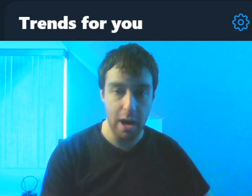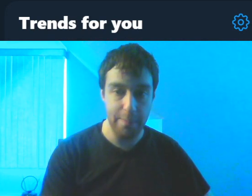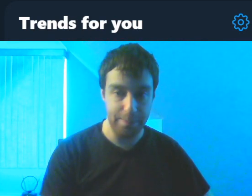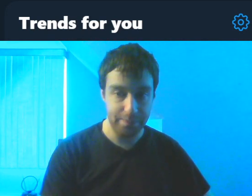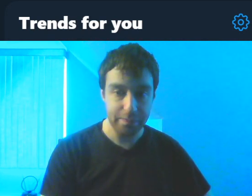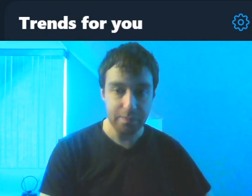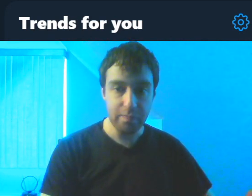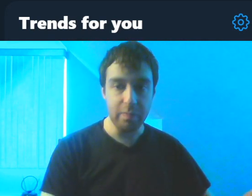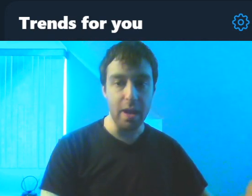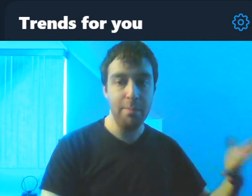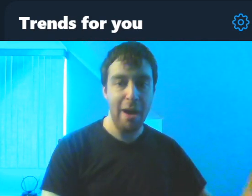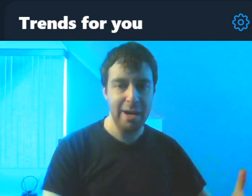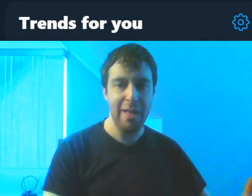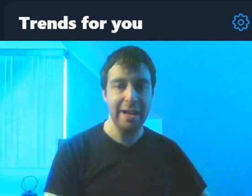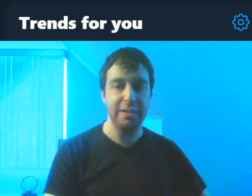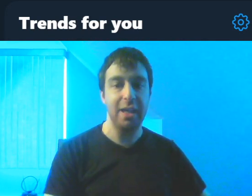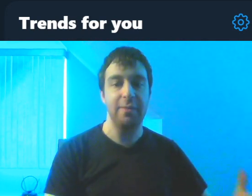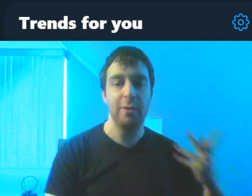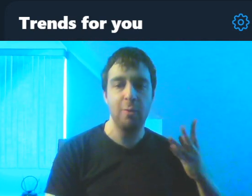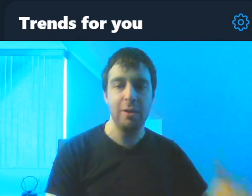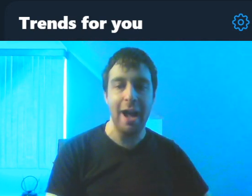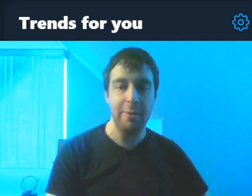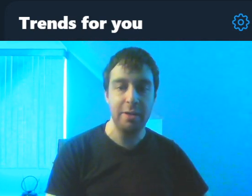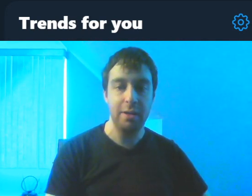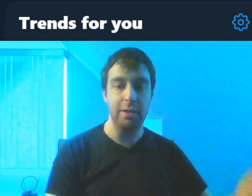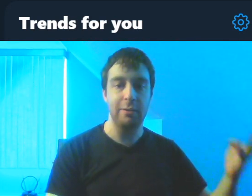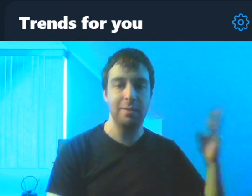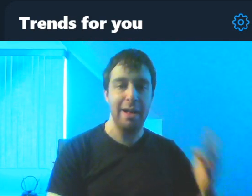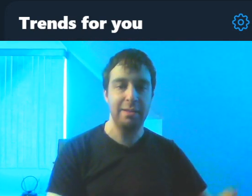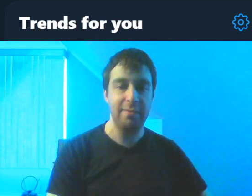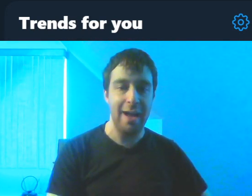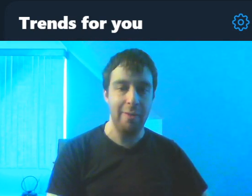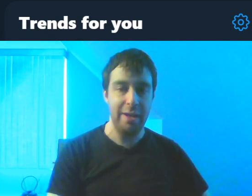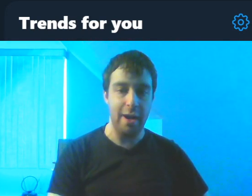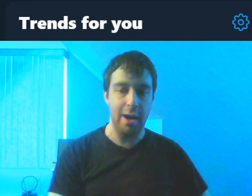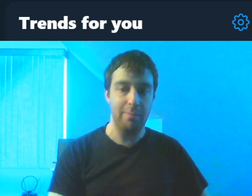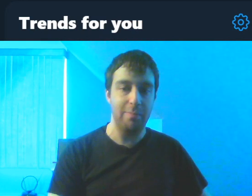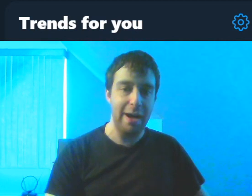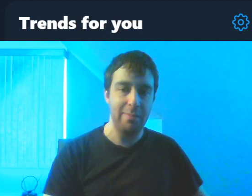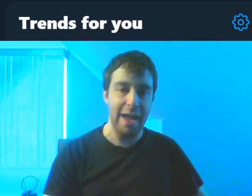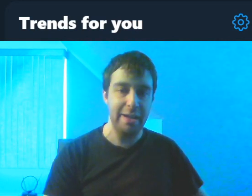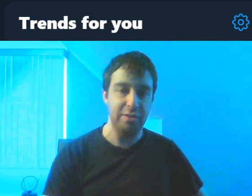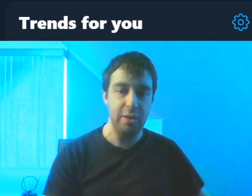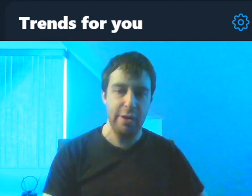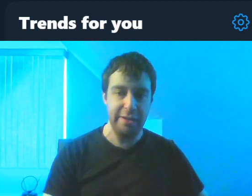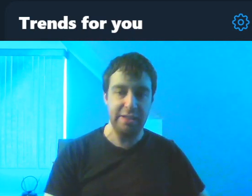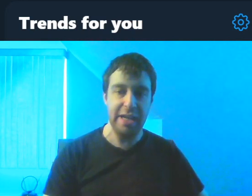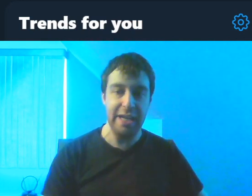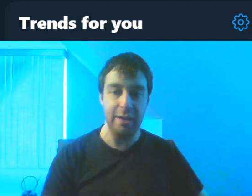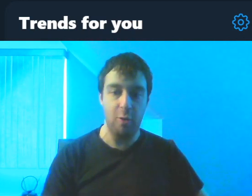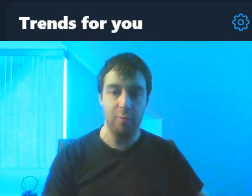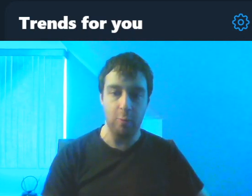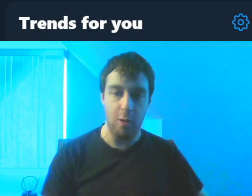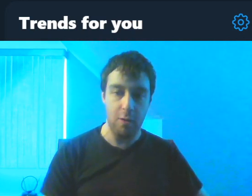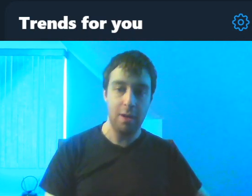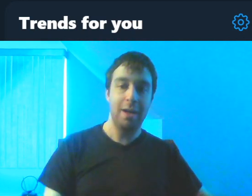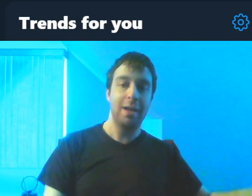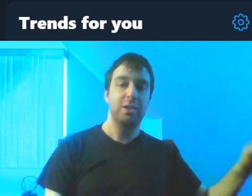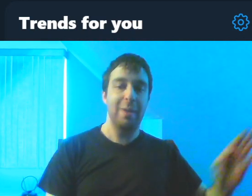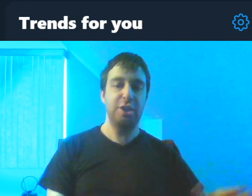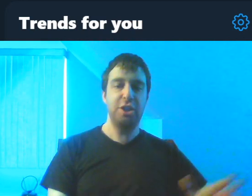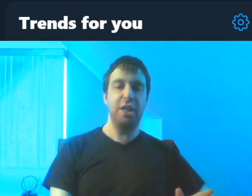So, bottom line is, if you're in Long Island, you're in the Hudson Valley, bottom line is, New York City